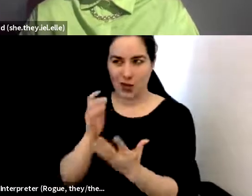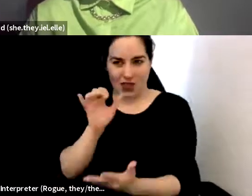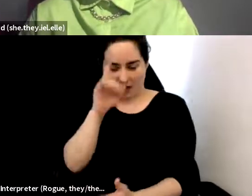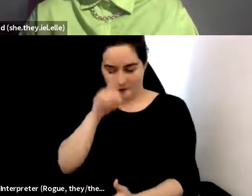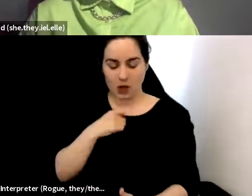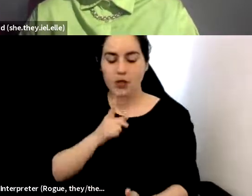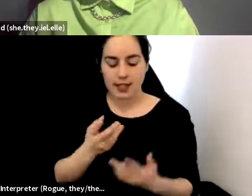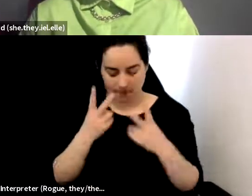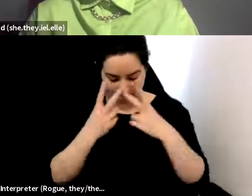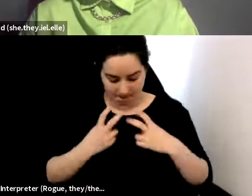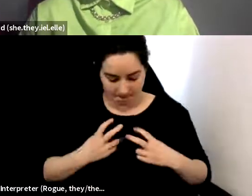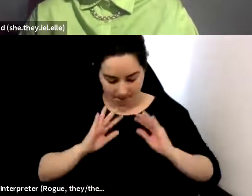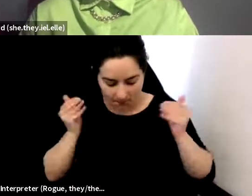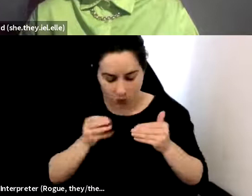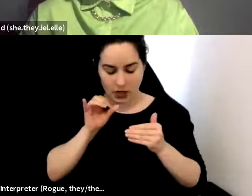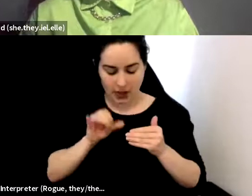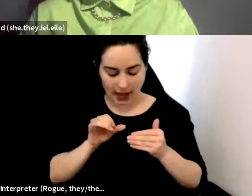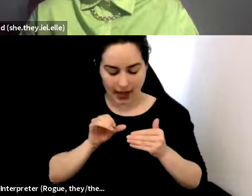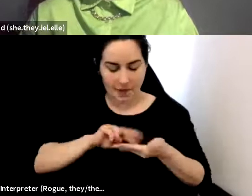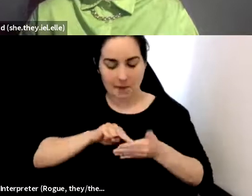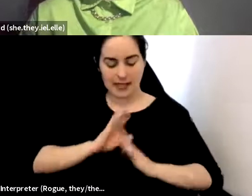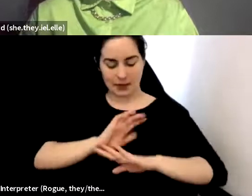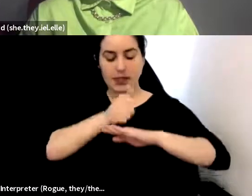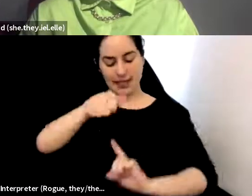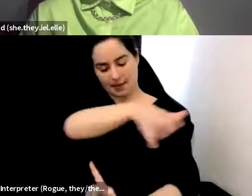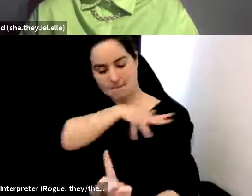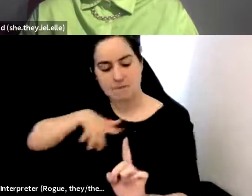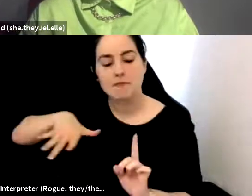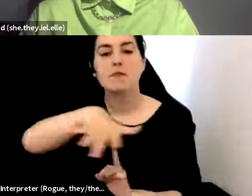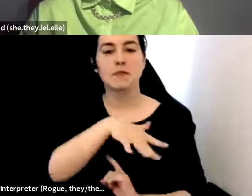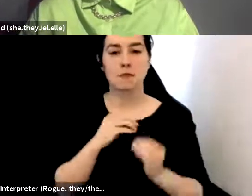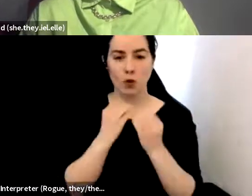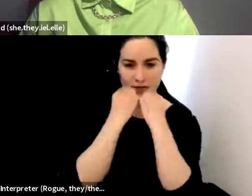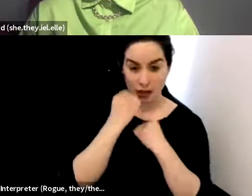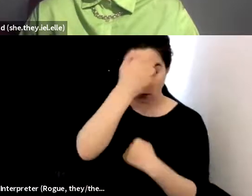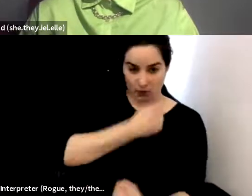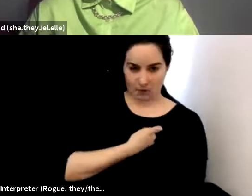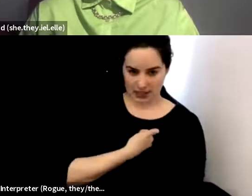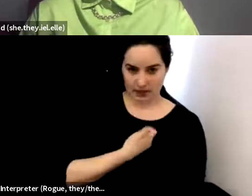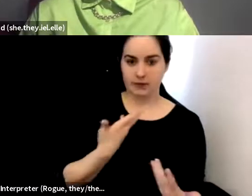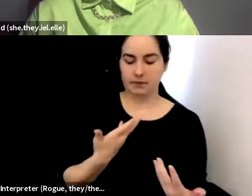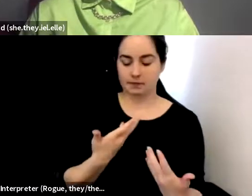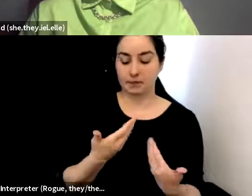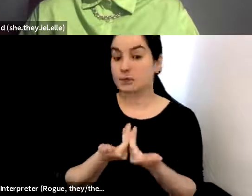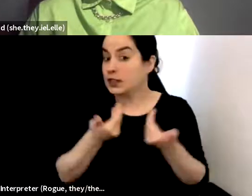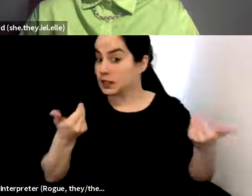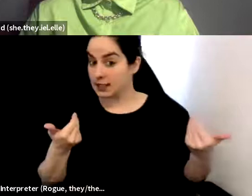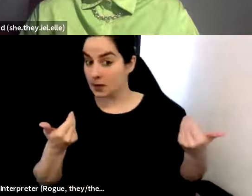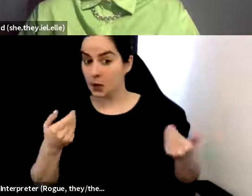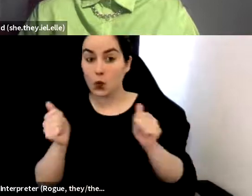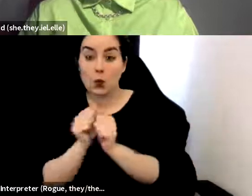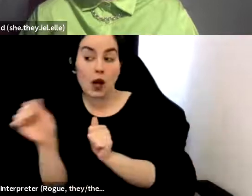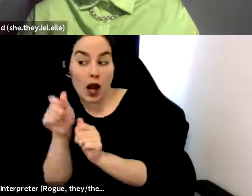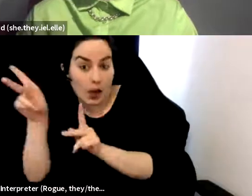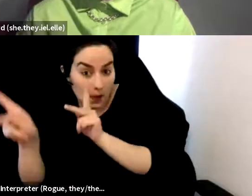space itself sacred as well for me. When I'm working with other people, I think that it's always about creating